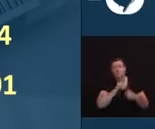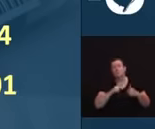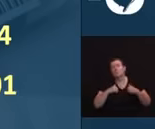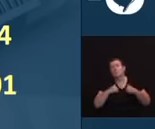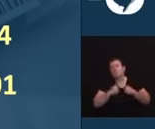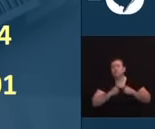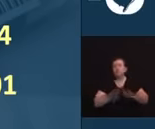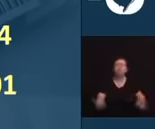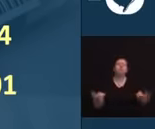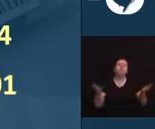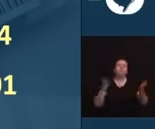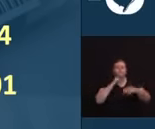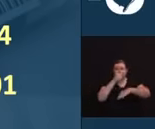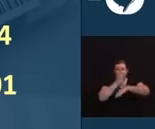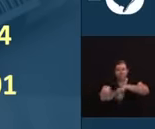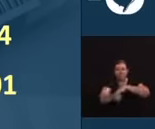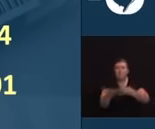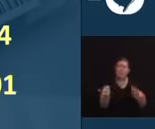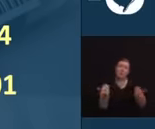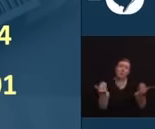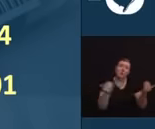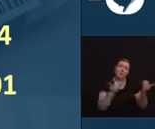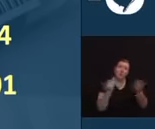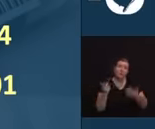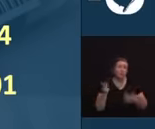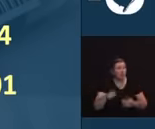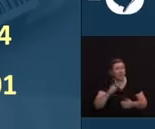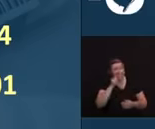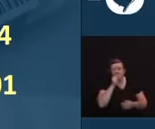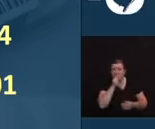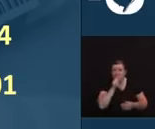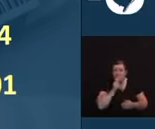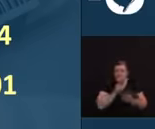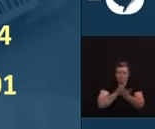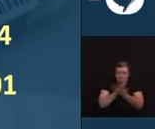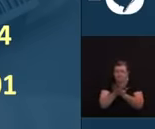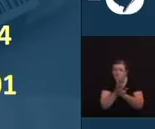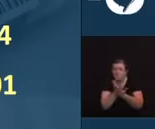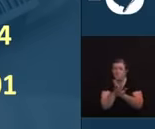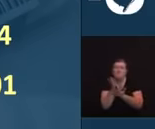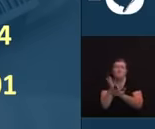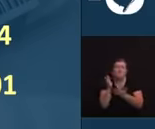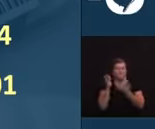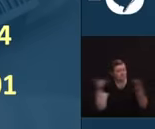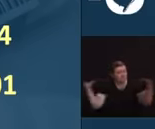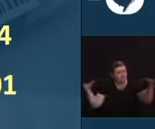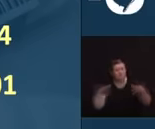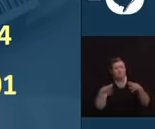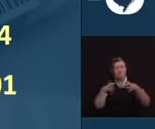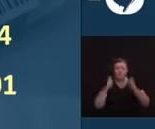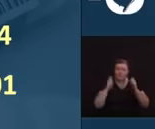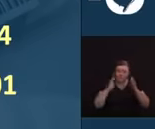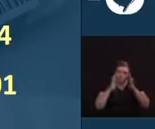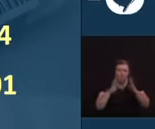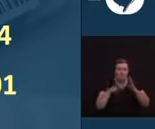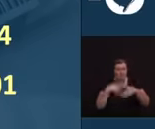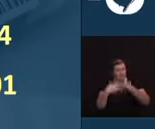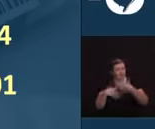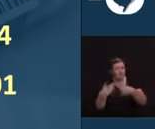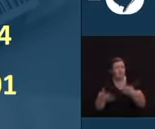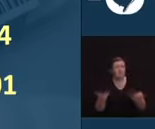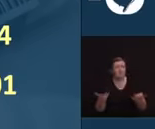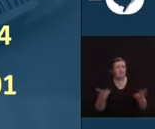I am. Who isn't? But we have got to bear down. We can do this. We must do this. And with that, let's honor 3